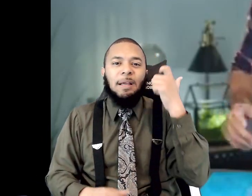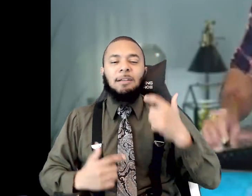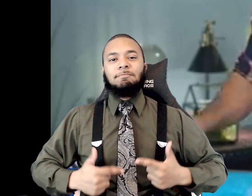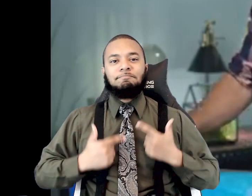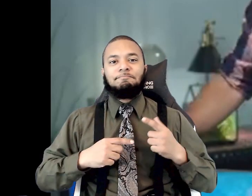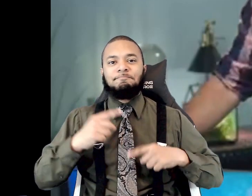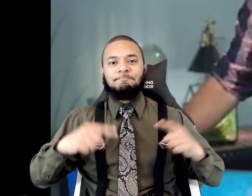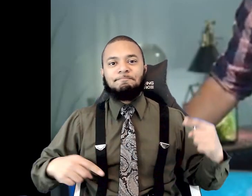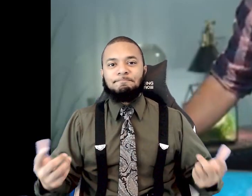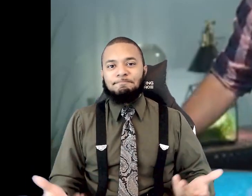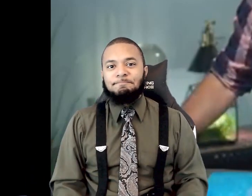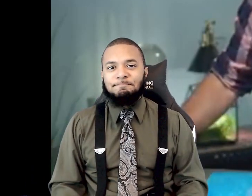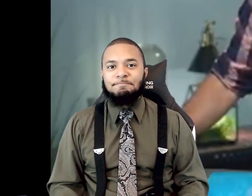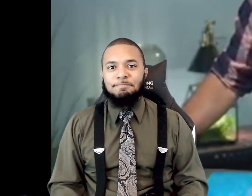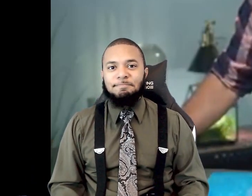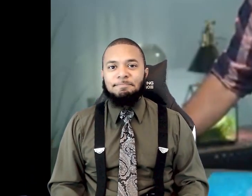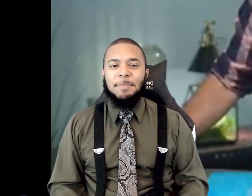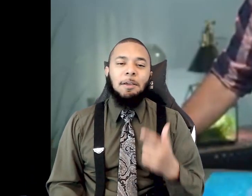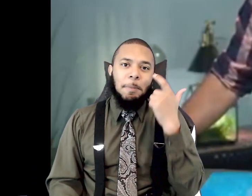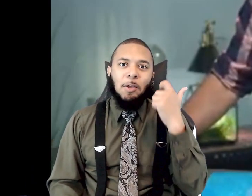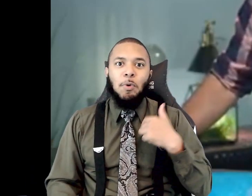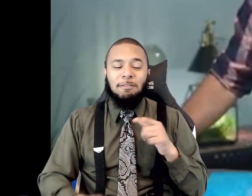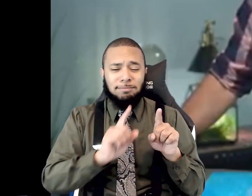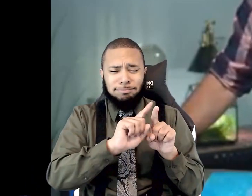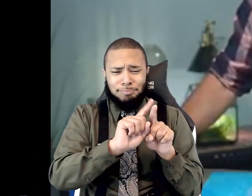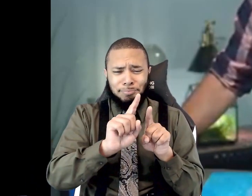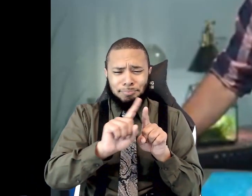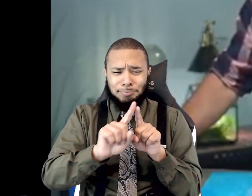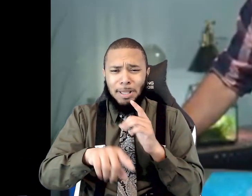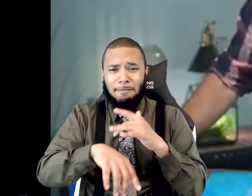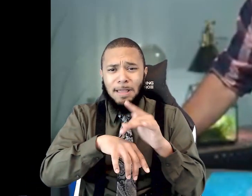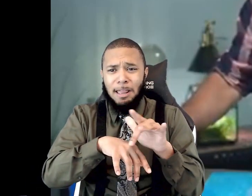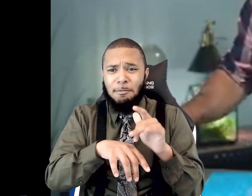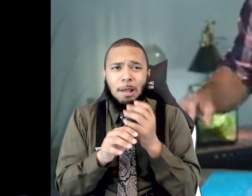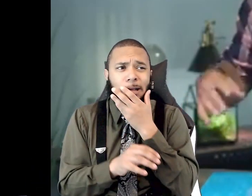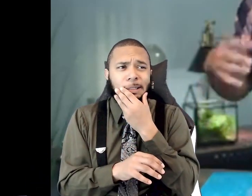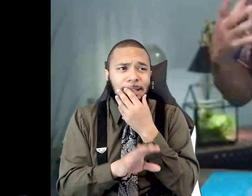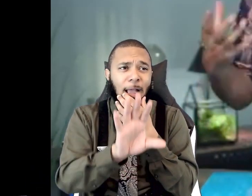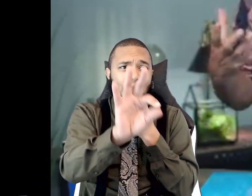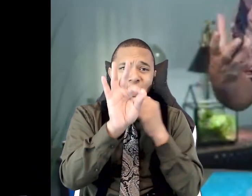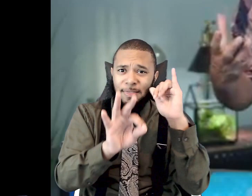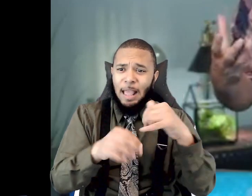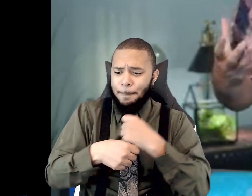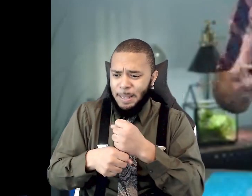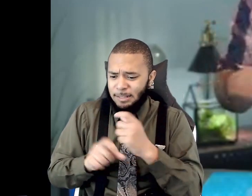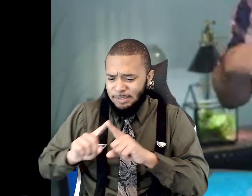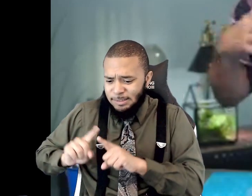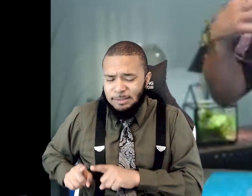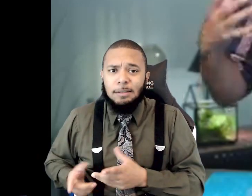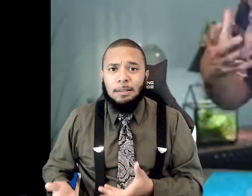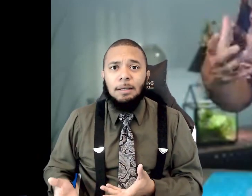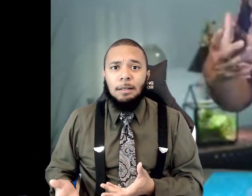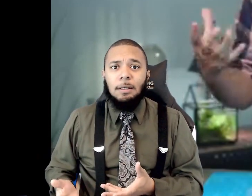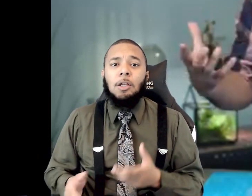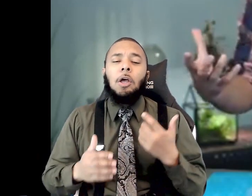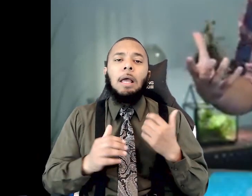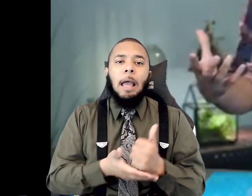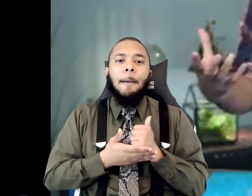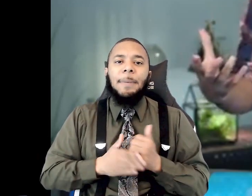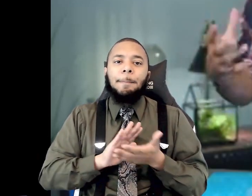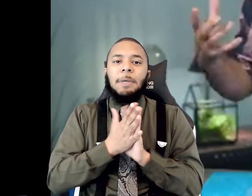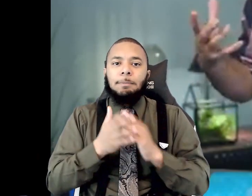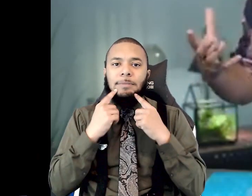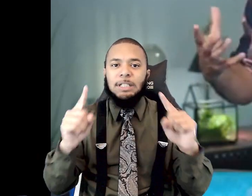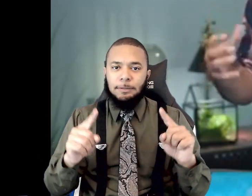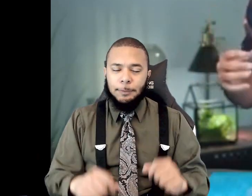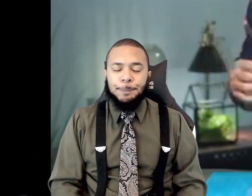biodiversity, which is, just having so many different things to choose from allows us to be successful as a species,